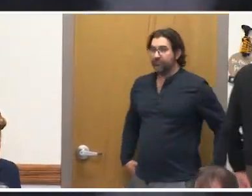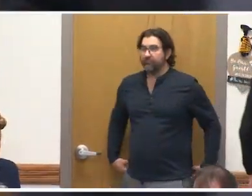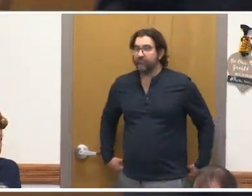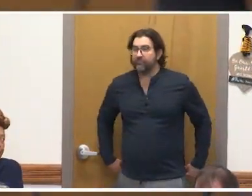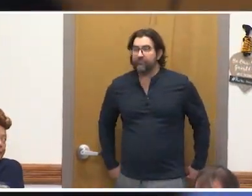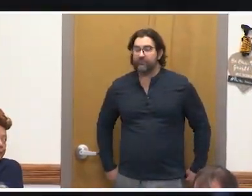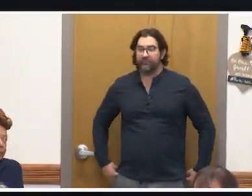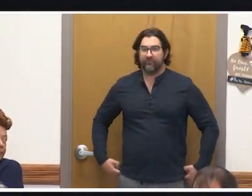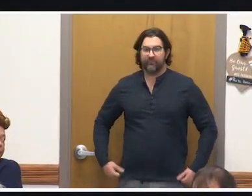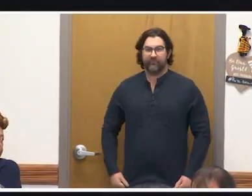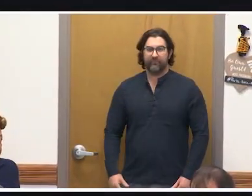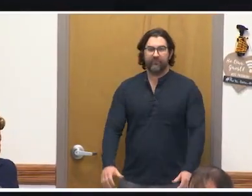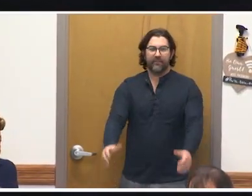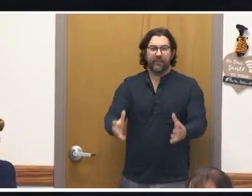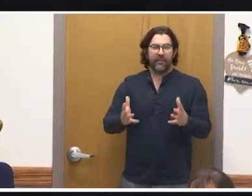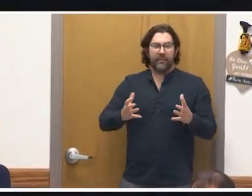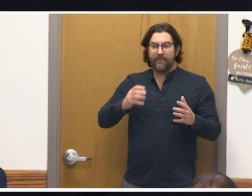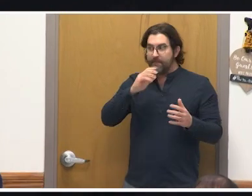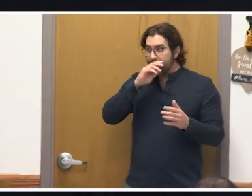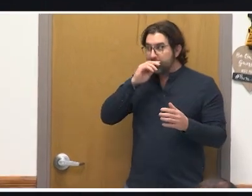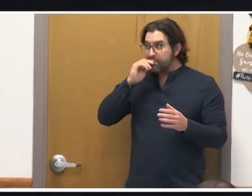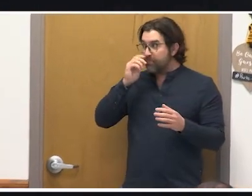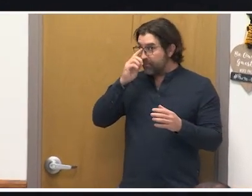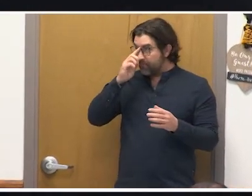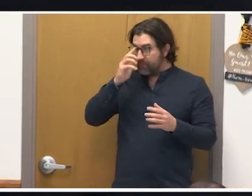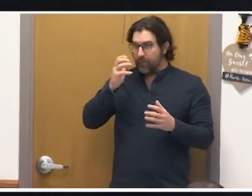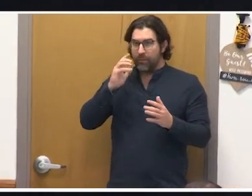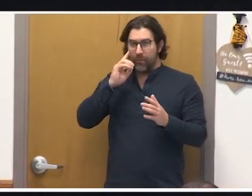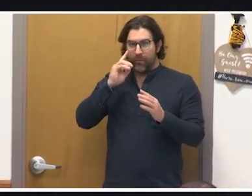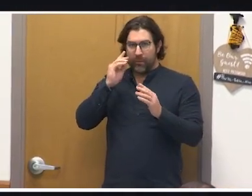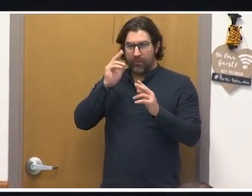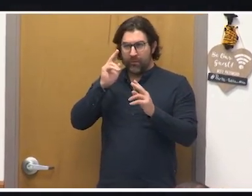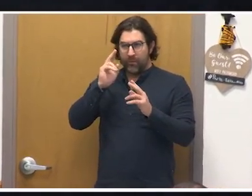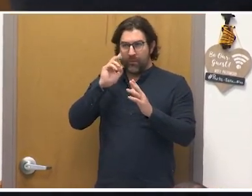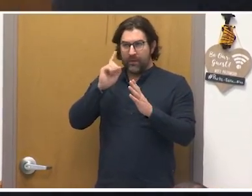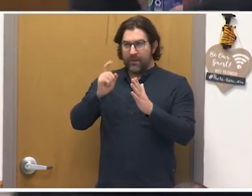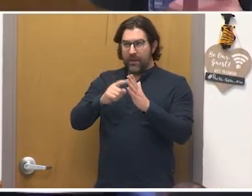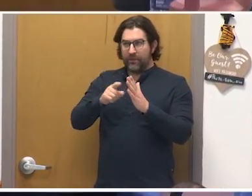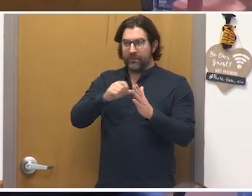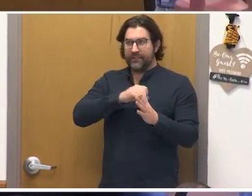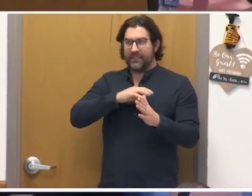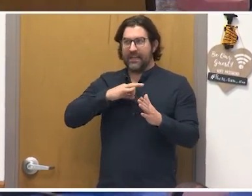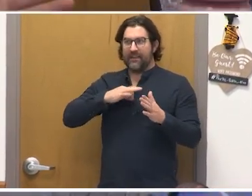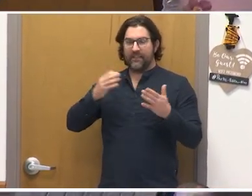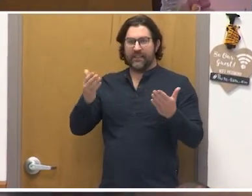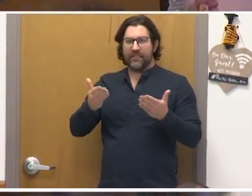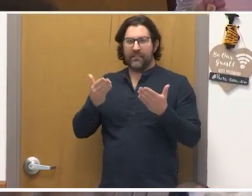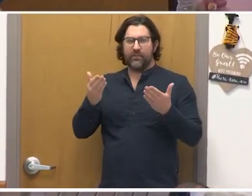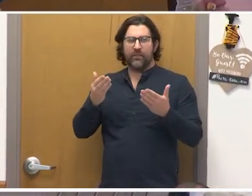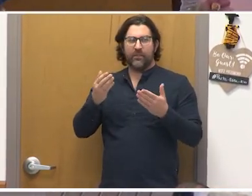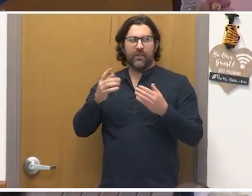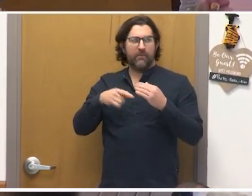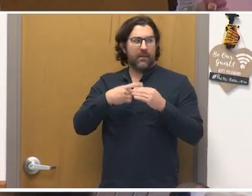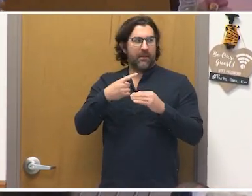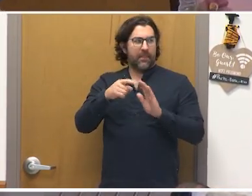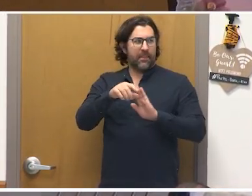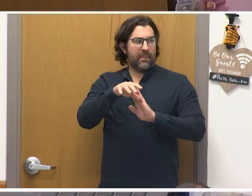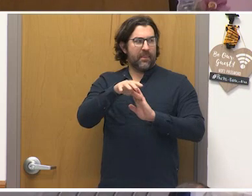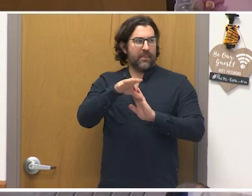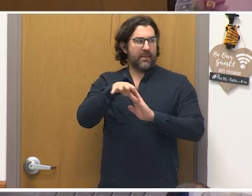Thank you, Jan. And I just want to acknowledge to the staff here that regarding the cameras, we're making a note of